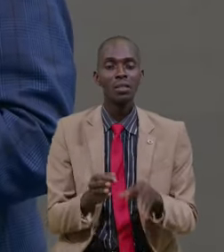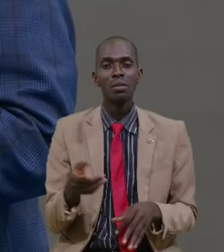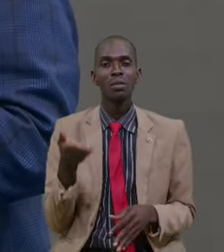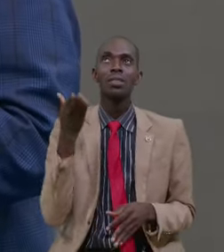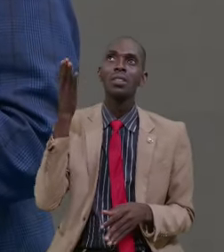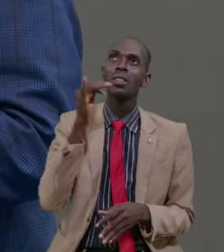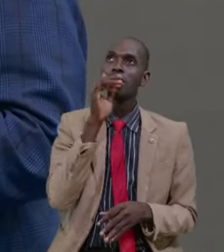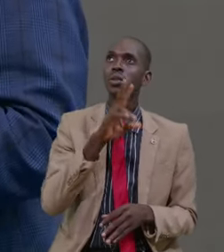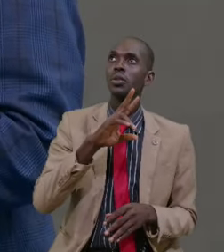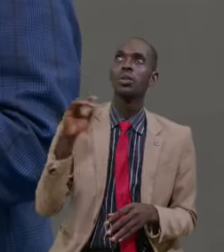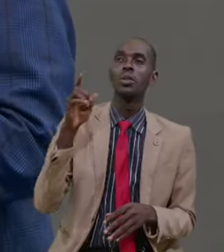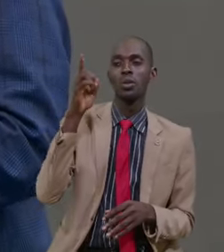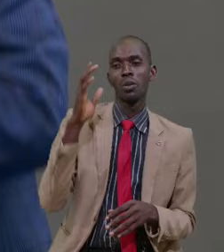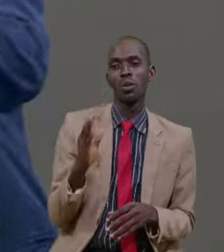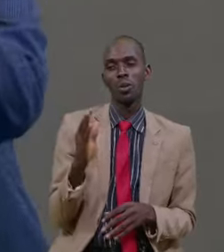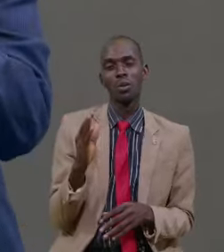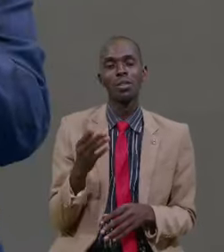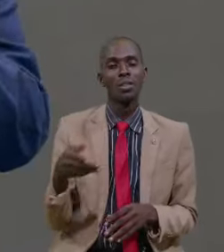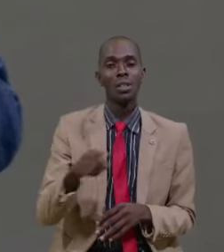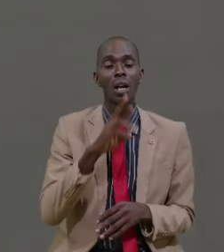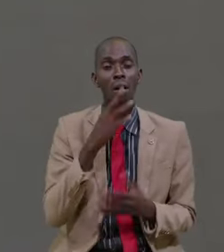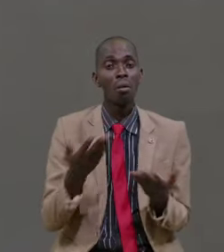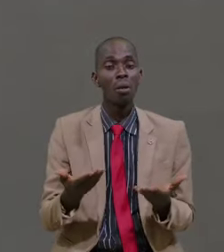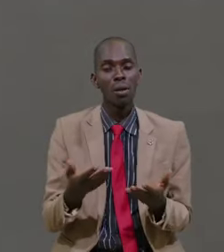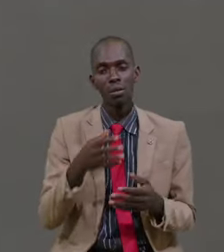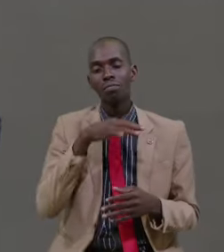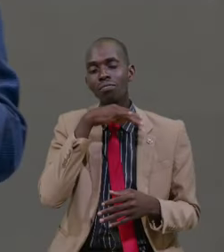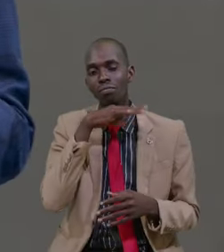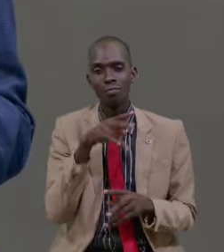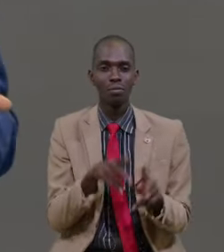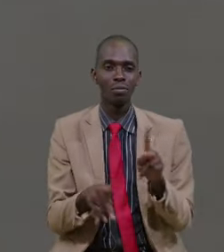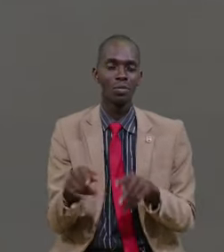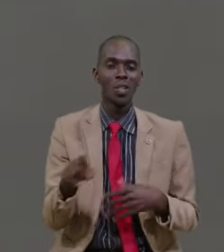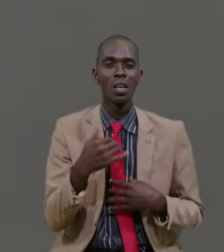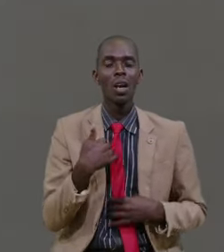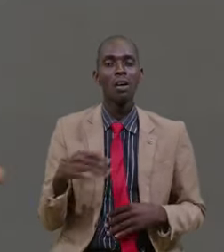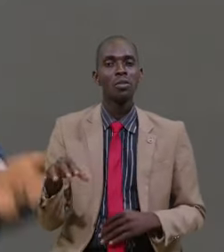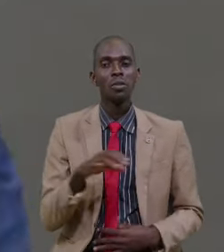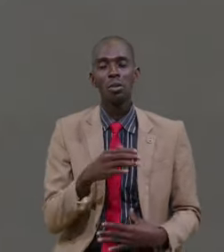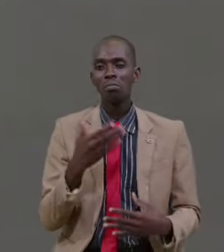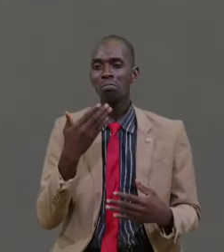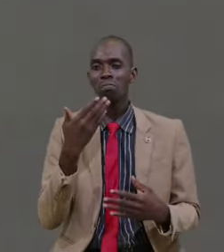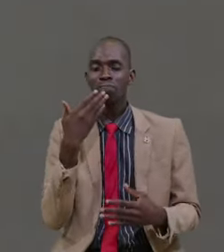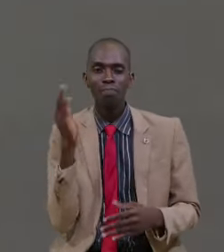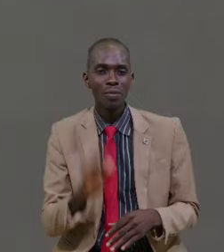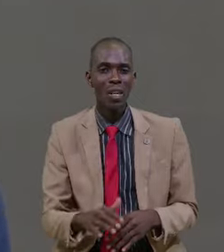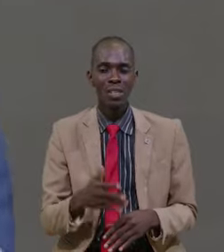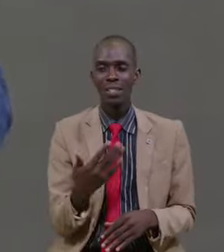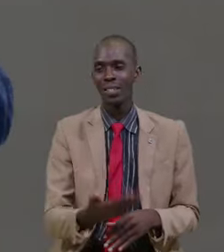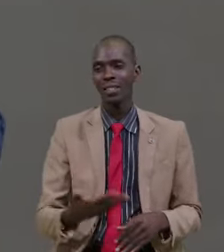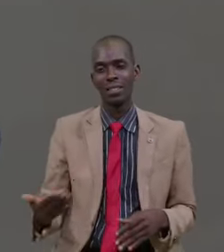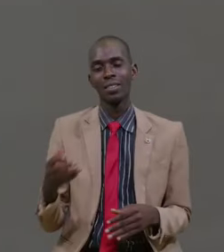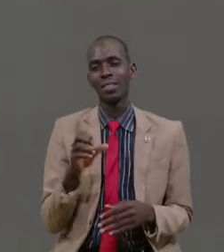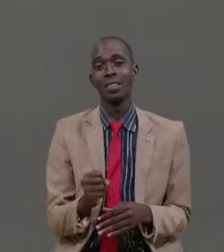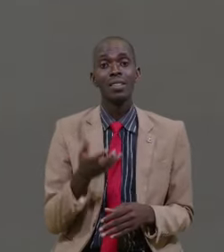God, they are corrupt. They have done abominable works. There is none